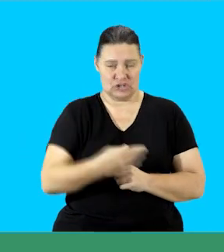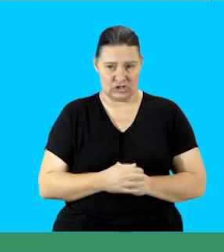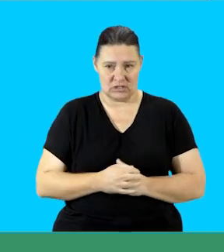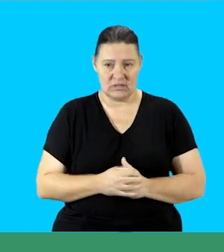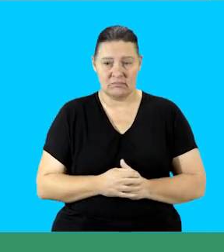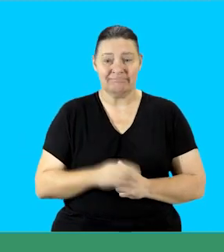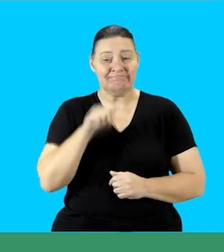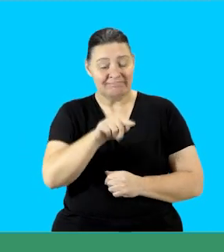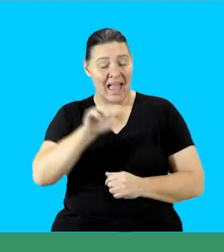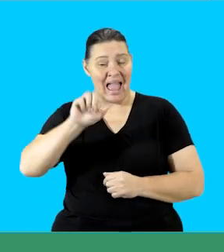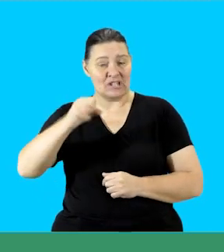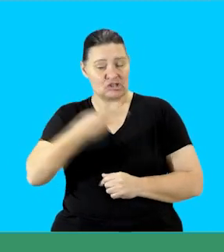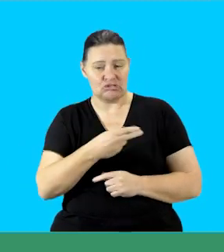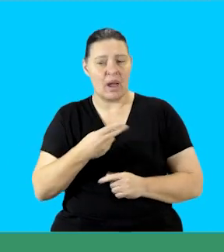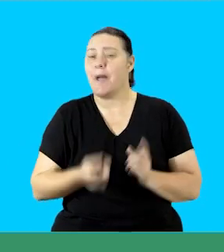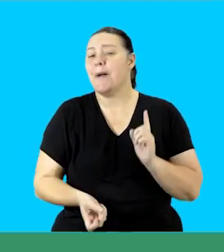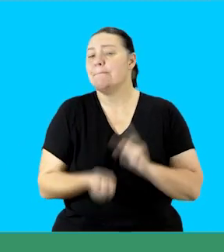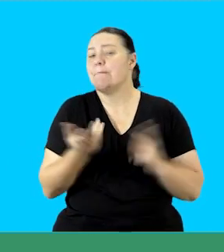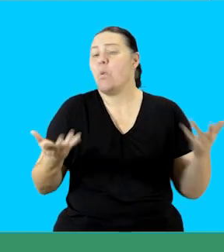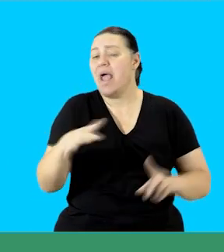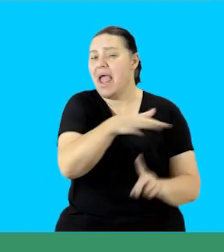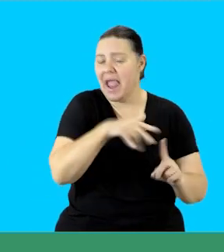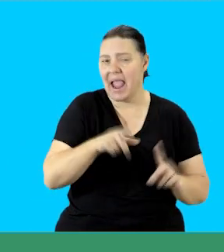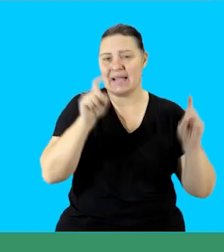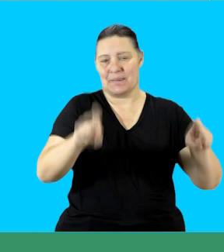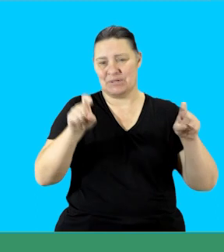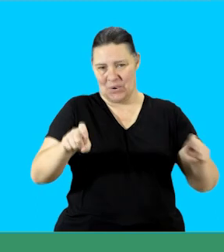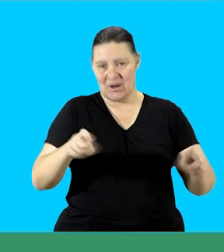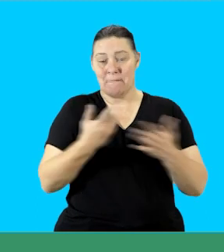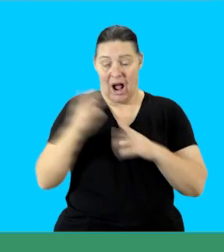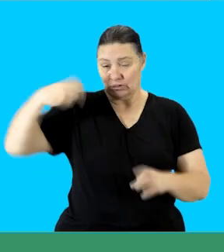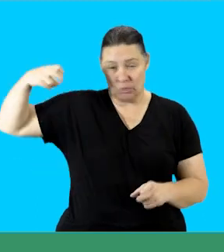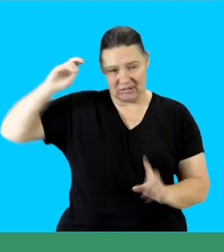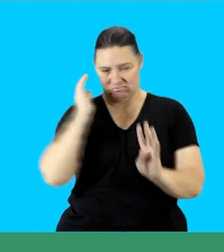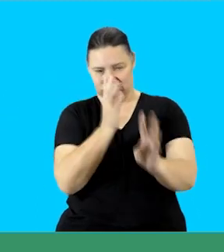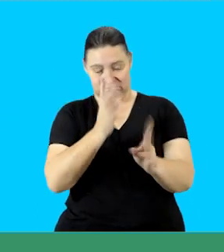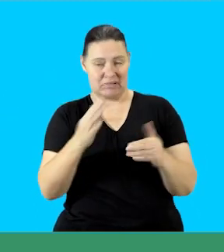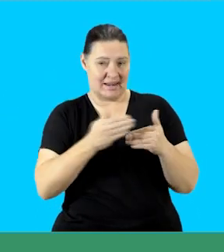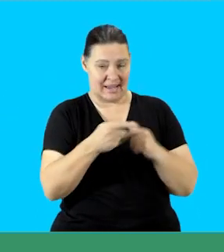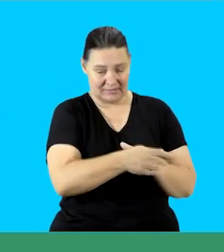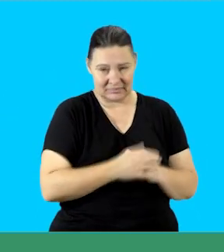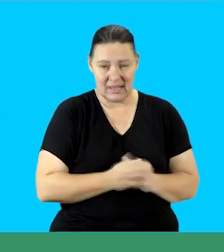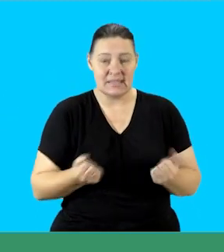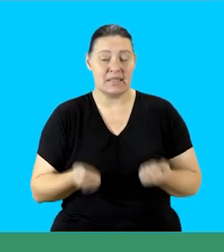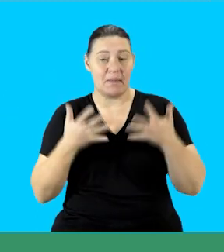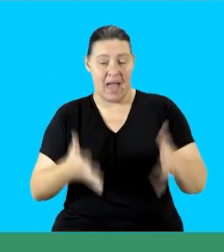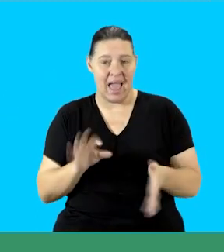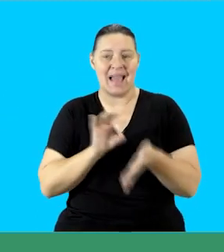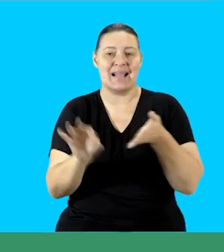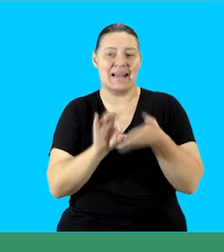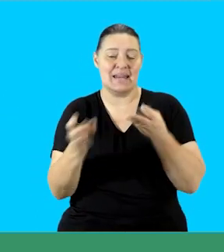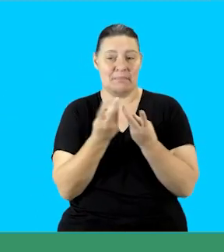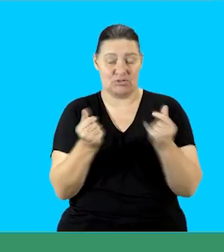ASH is situated in Cape Town, close to a number of popular tourist attractions. Their supplier of cleaning